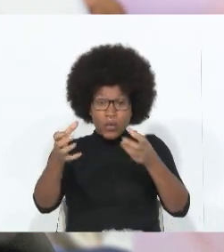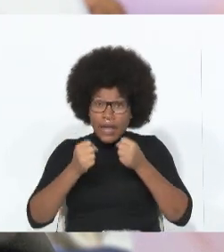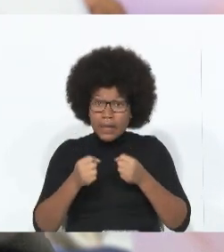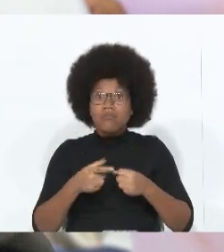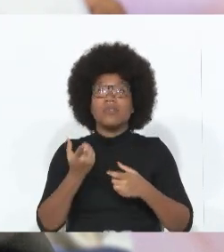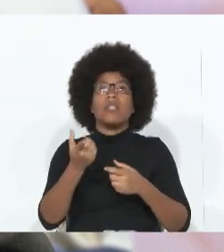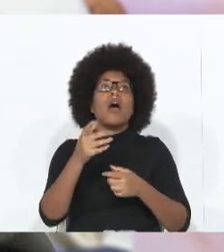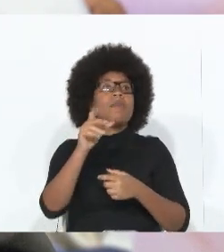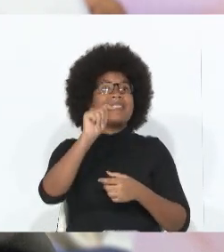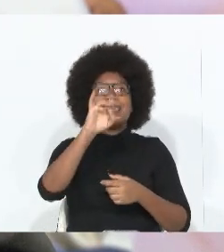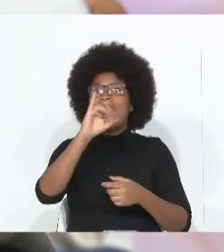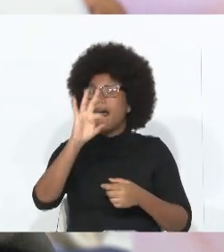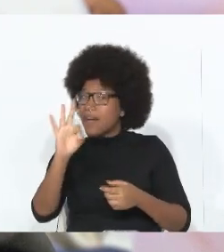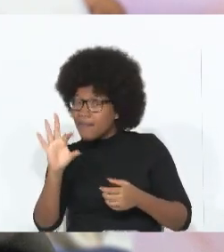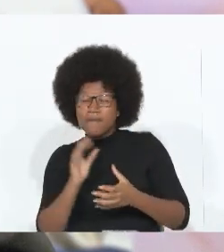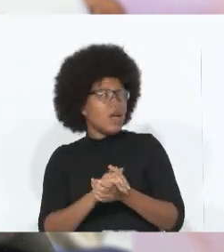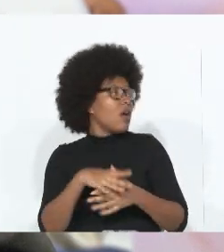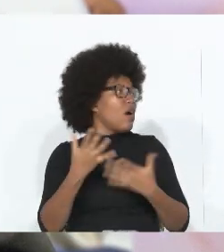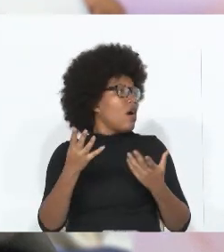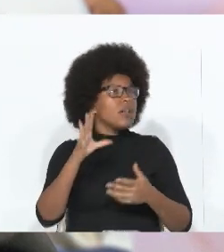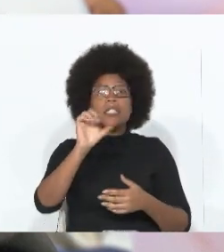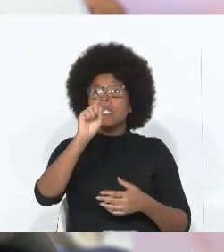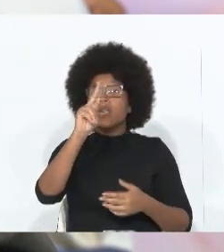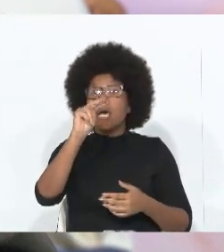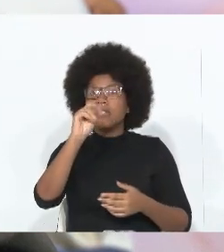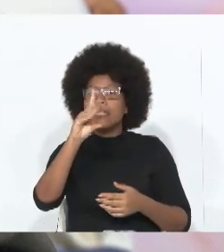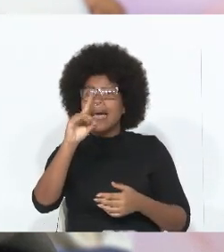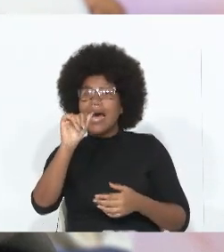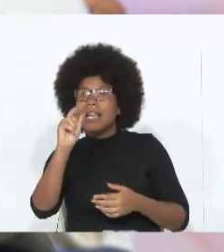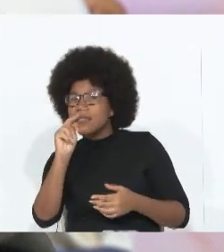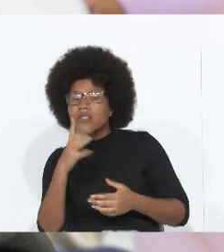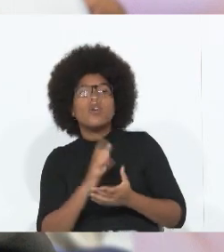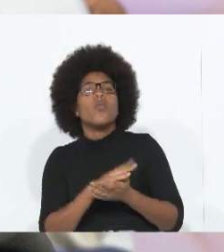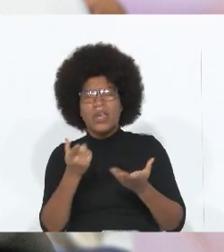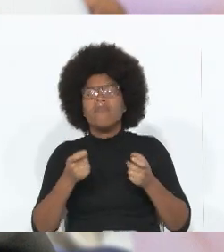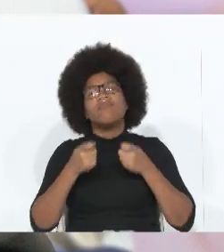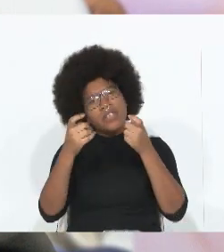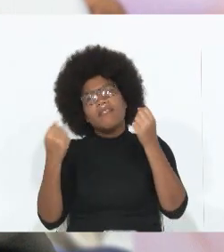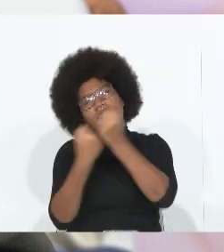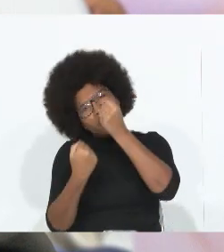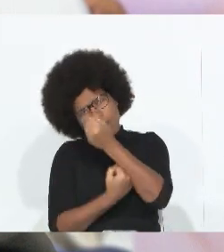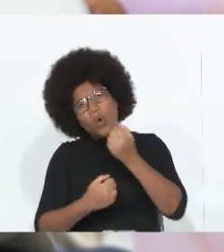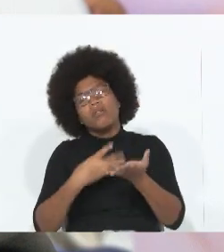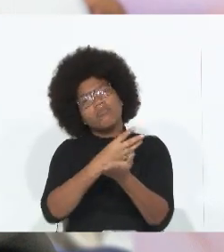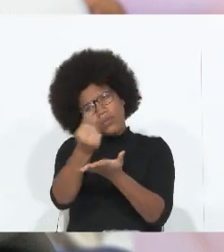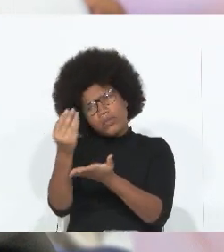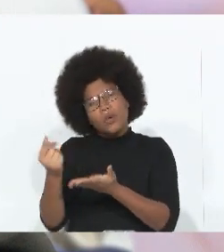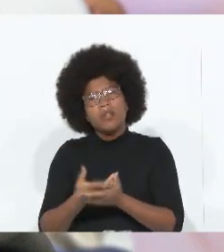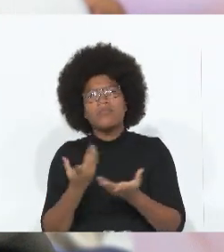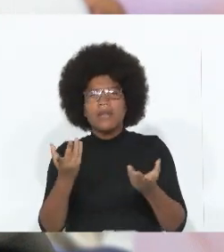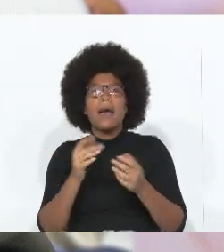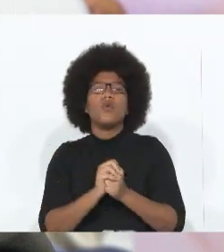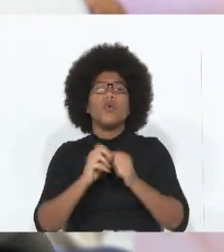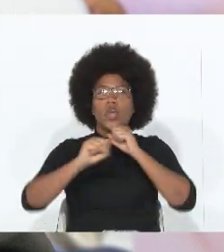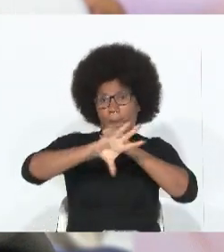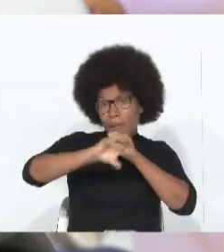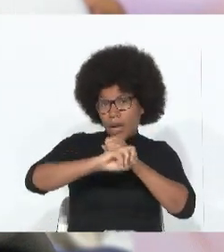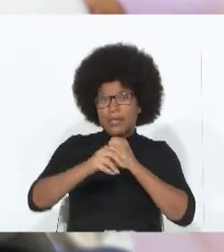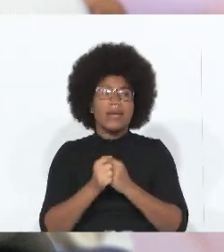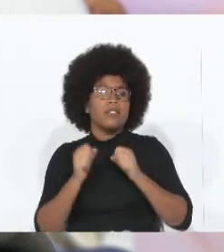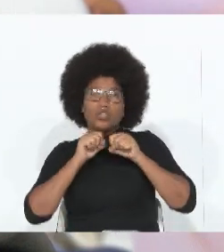generally, to a financial resource, we need to make that process